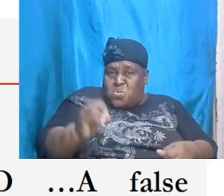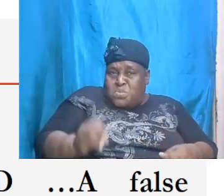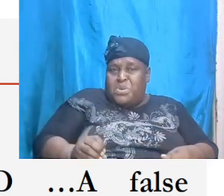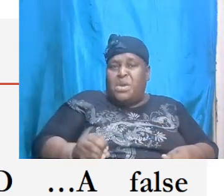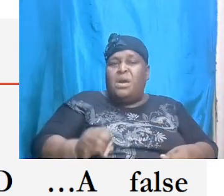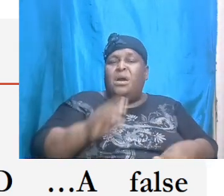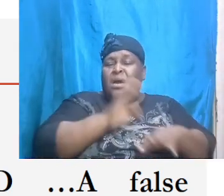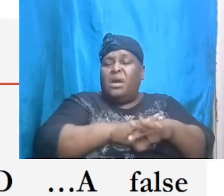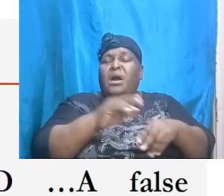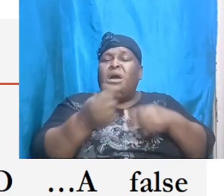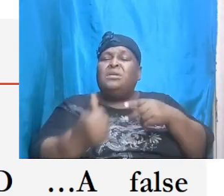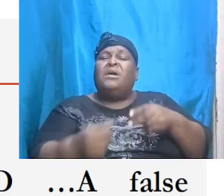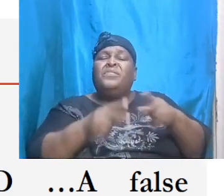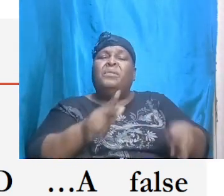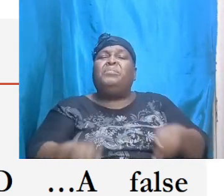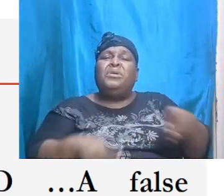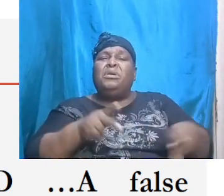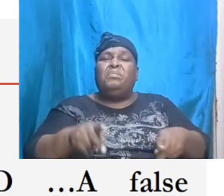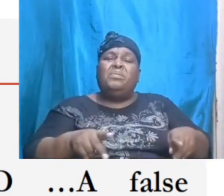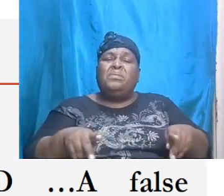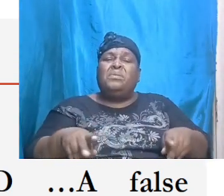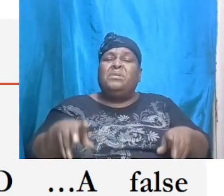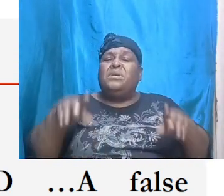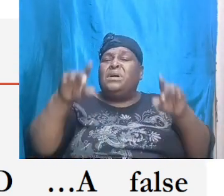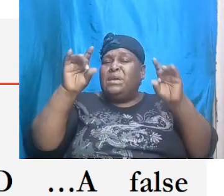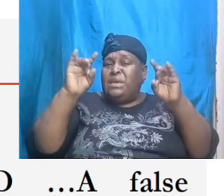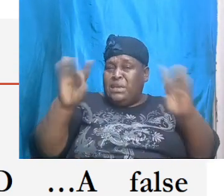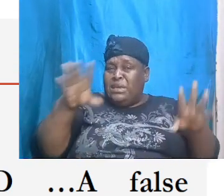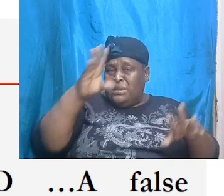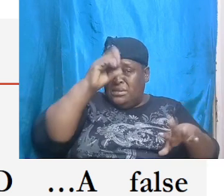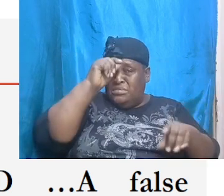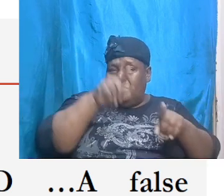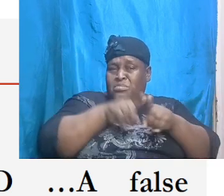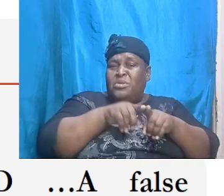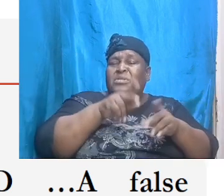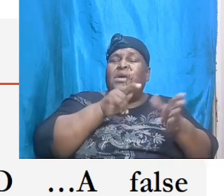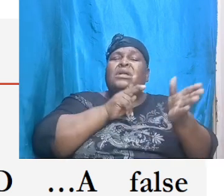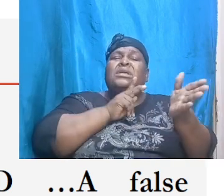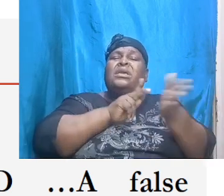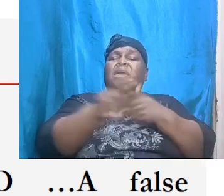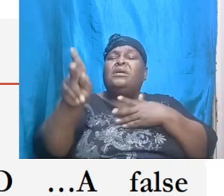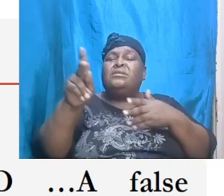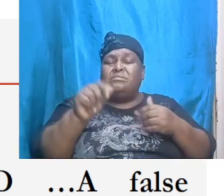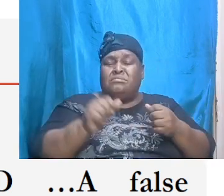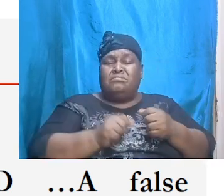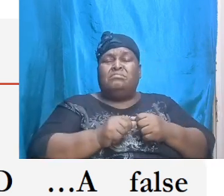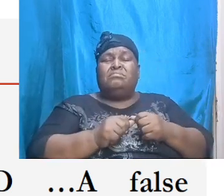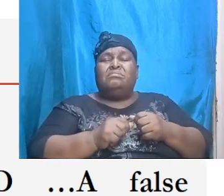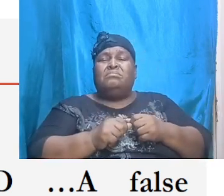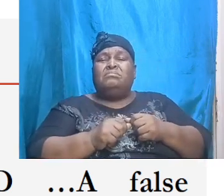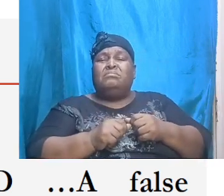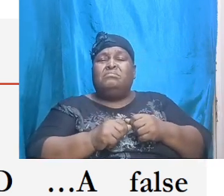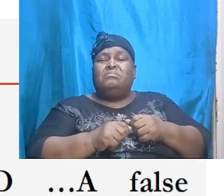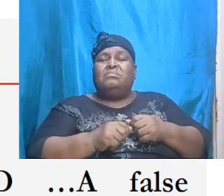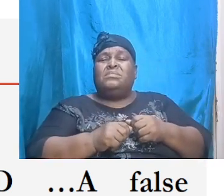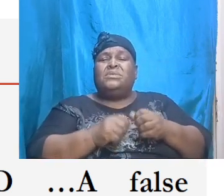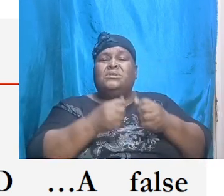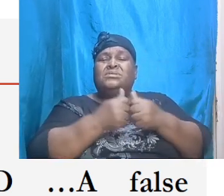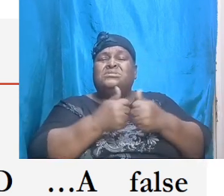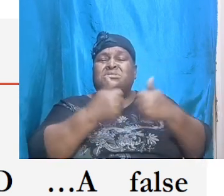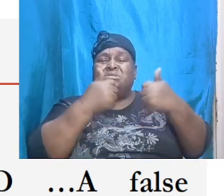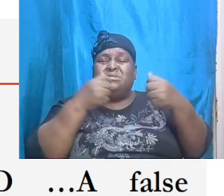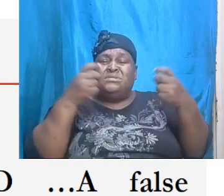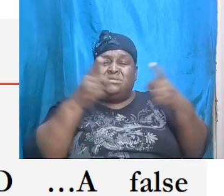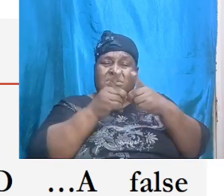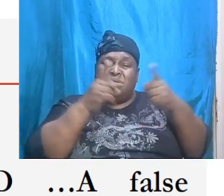killing, but in the New Testament, Jesus said, okay, if you hate your brother, you kill him. Hands that shed innocent blood, you're so discarded. Because a lot of us